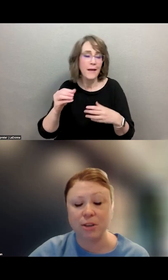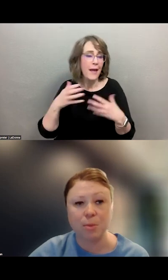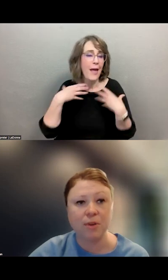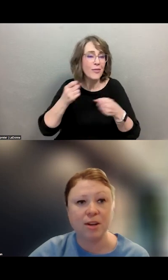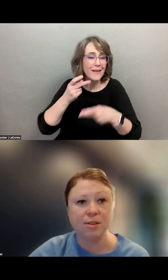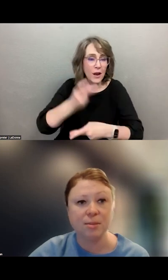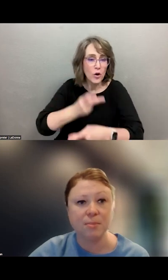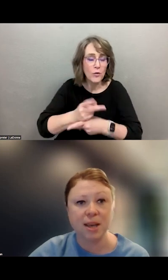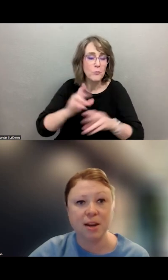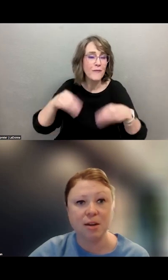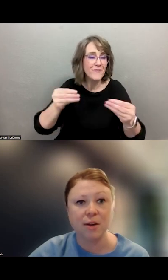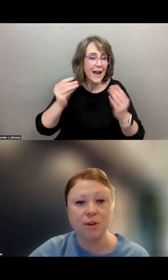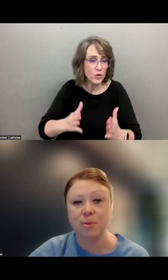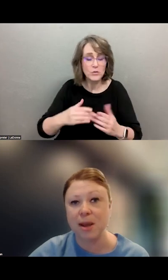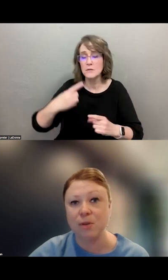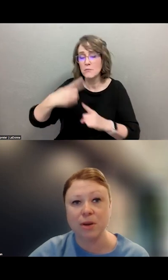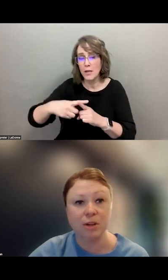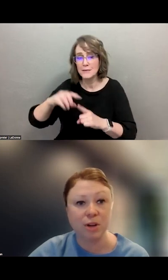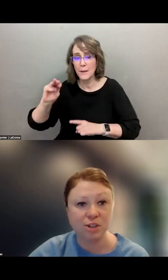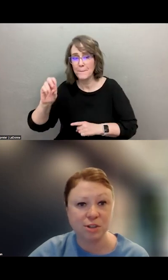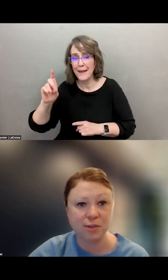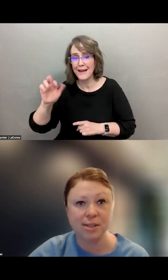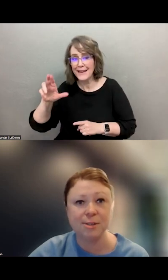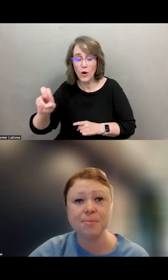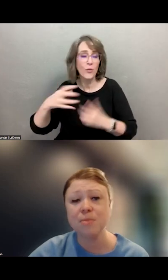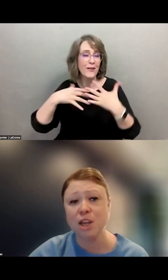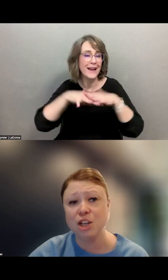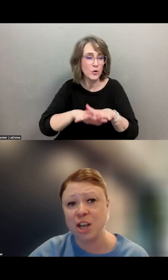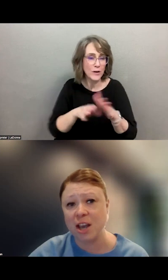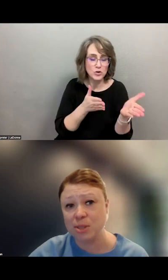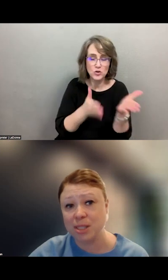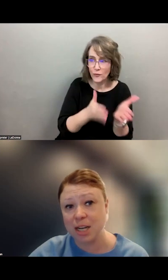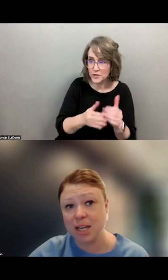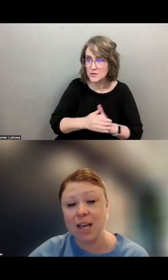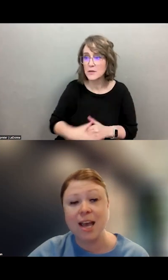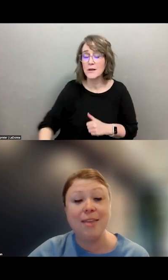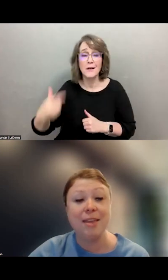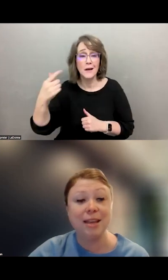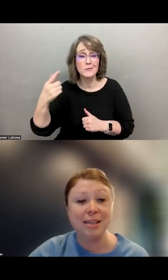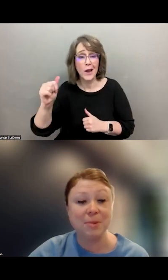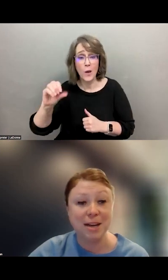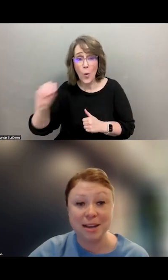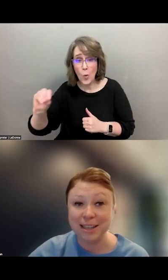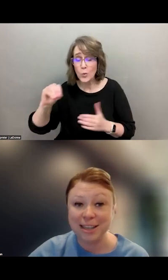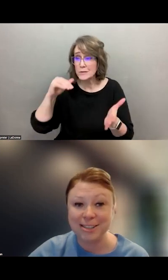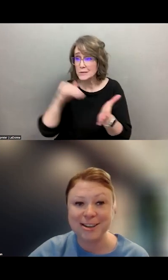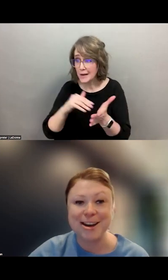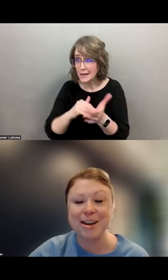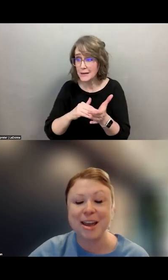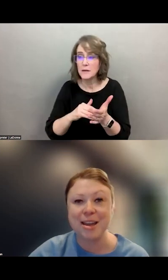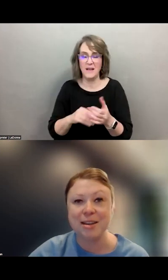for healthcare providers and Medicare covered behavioral health integration services, a GAO study, and then last but not